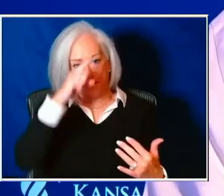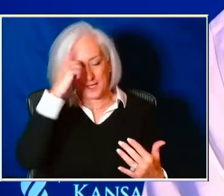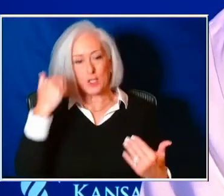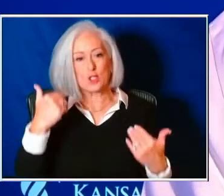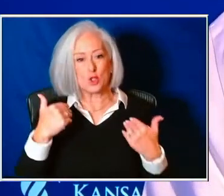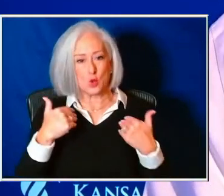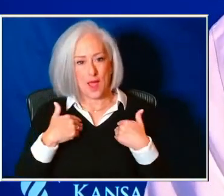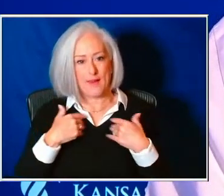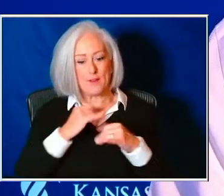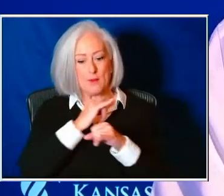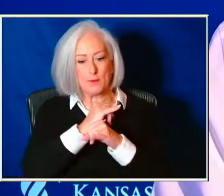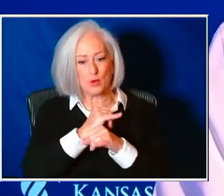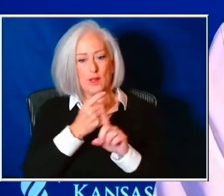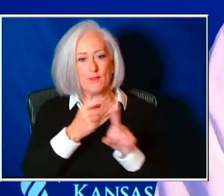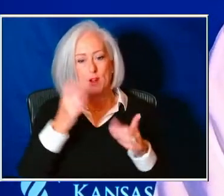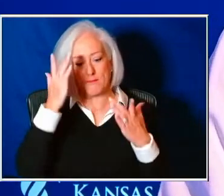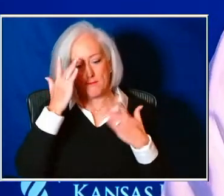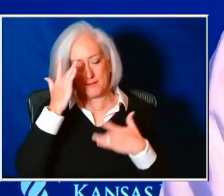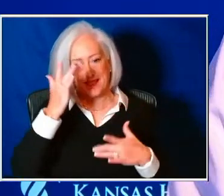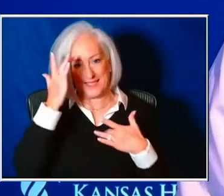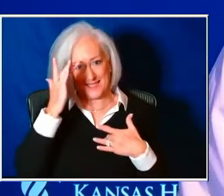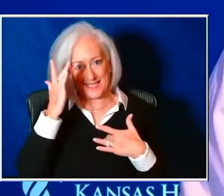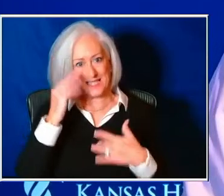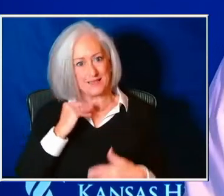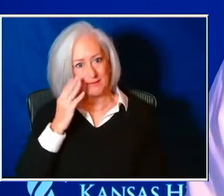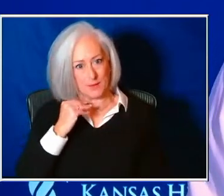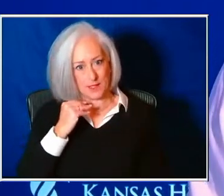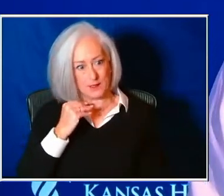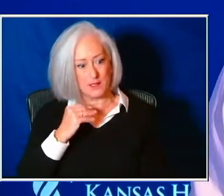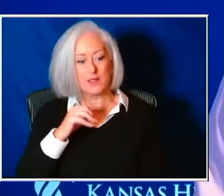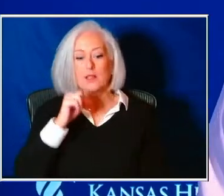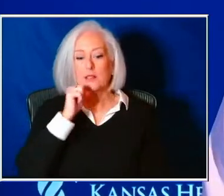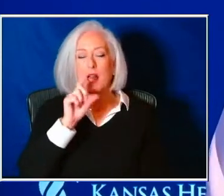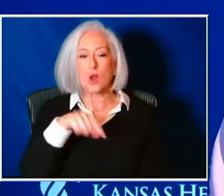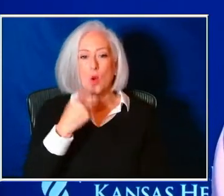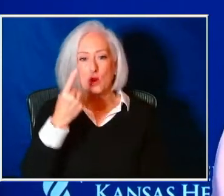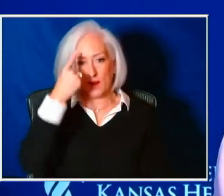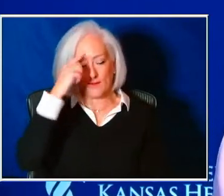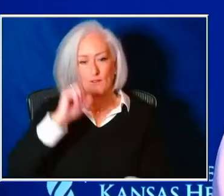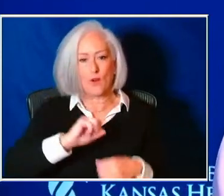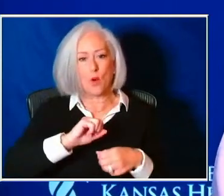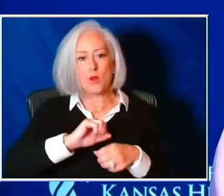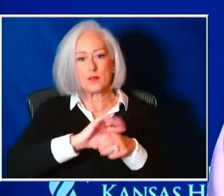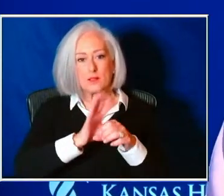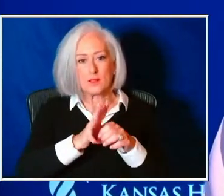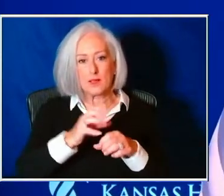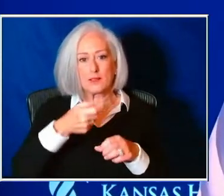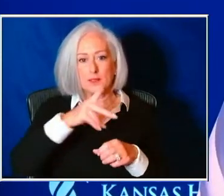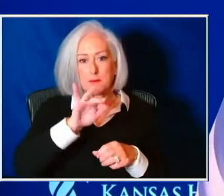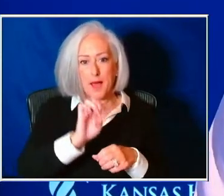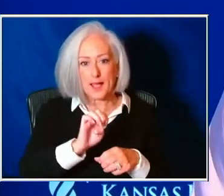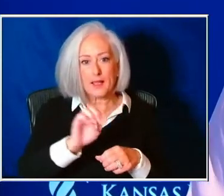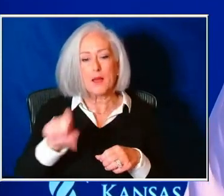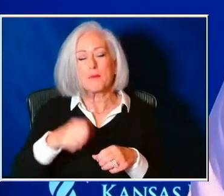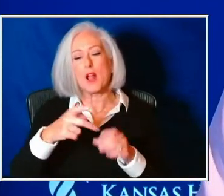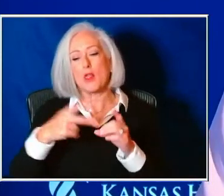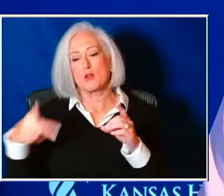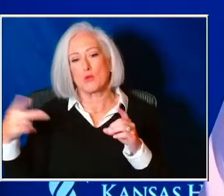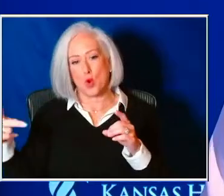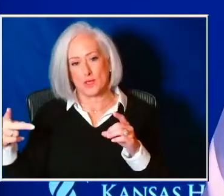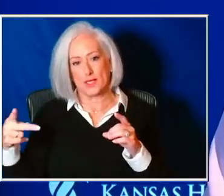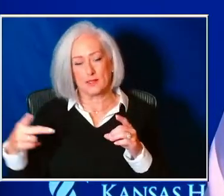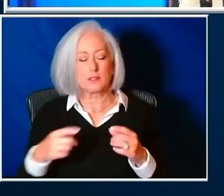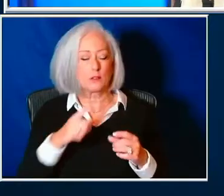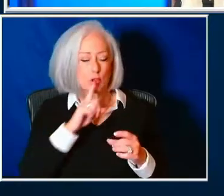you have the infection. Again, not only to spike, but those other viral proteins. So it's certainly reasonable to wait to get that